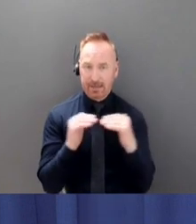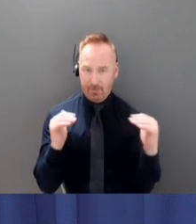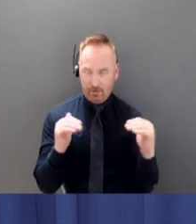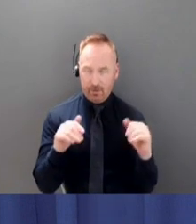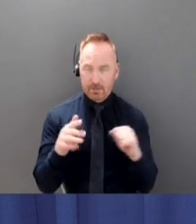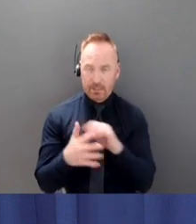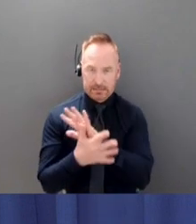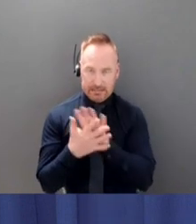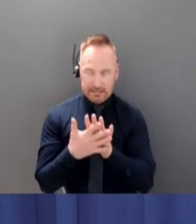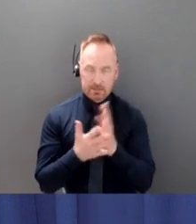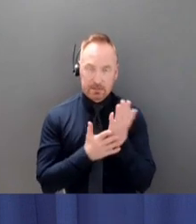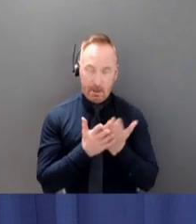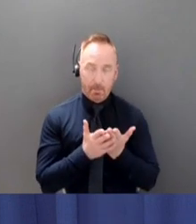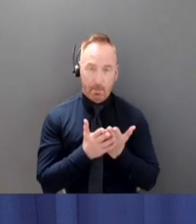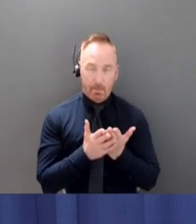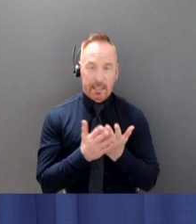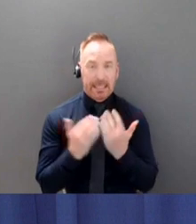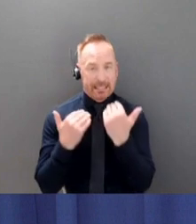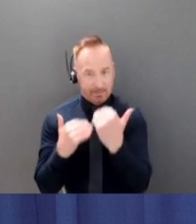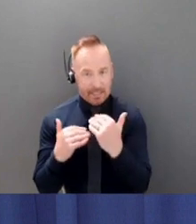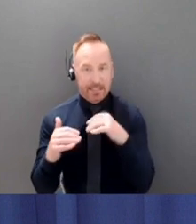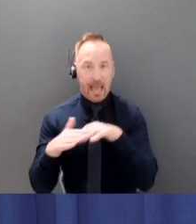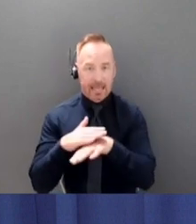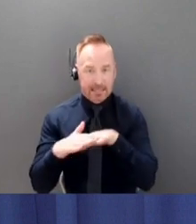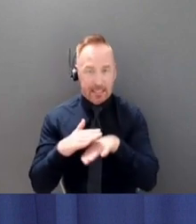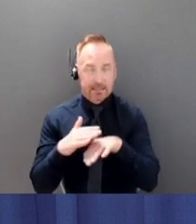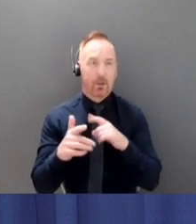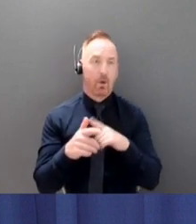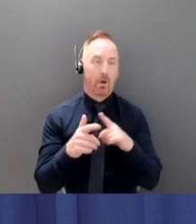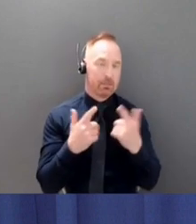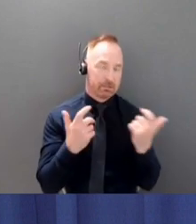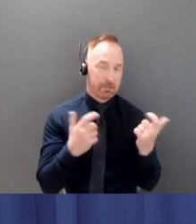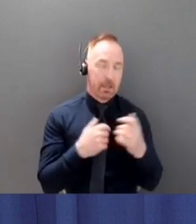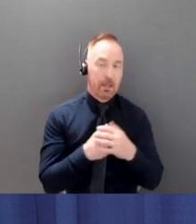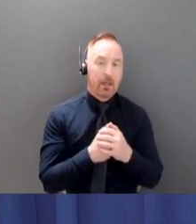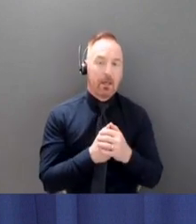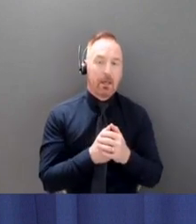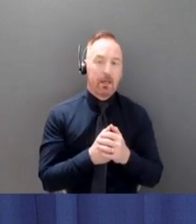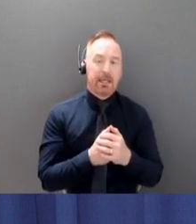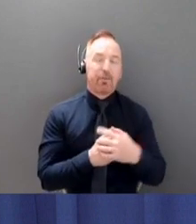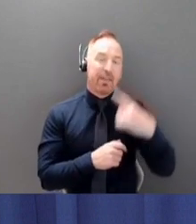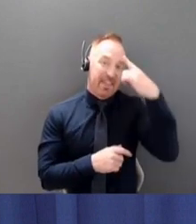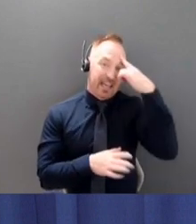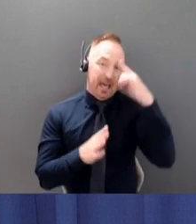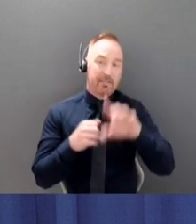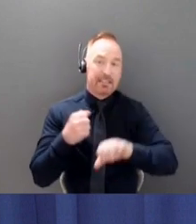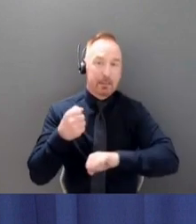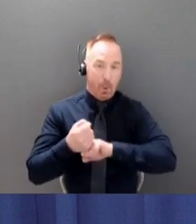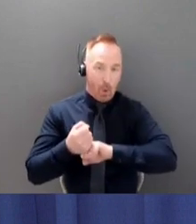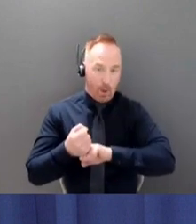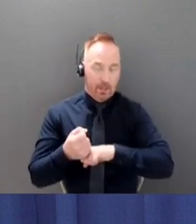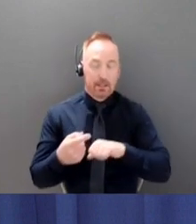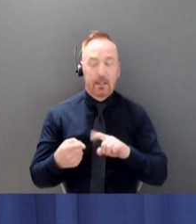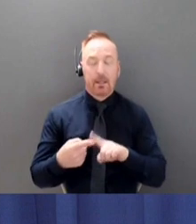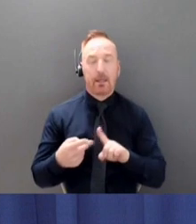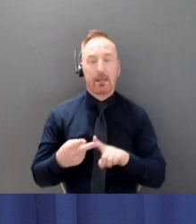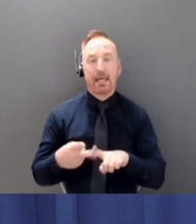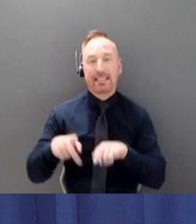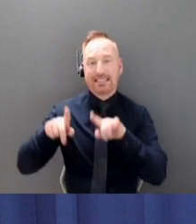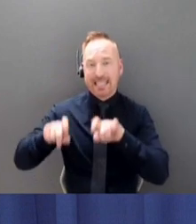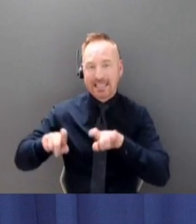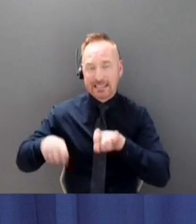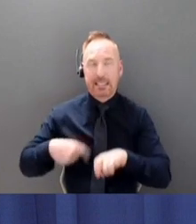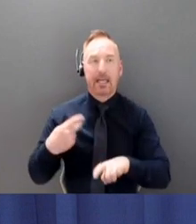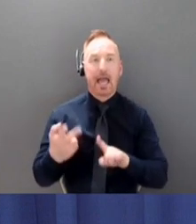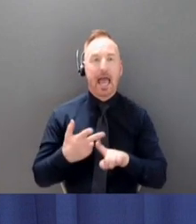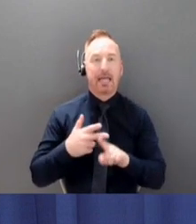if we think of this as support and testing and isolation. So again, as